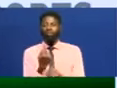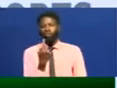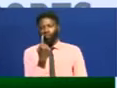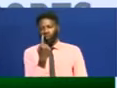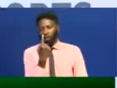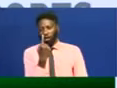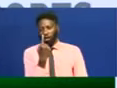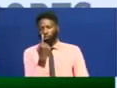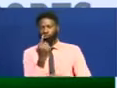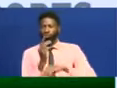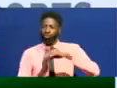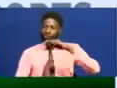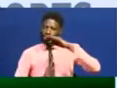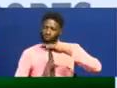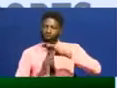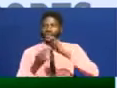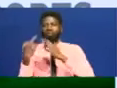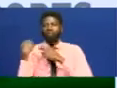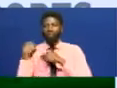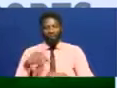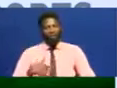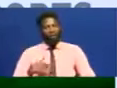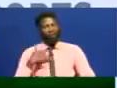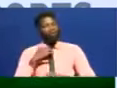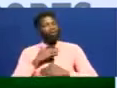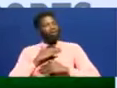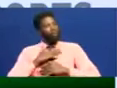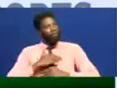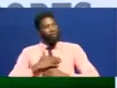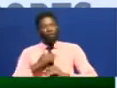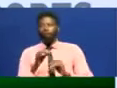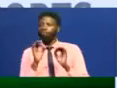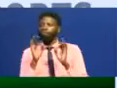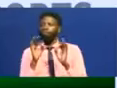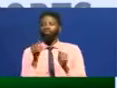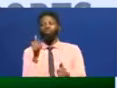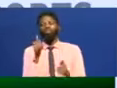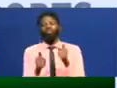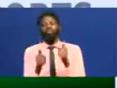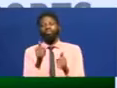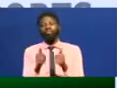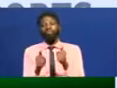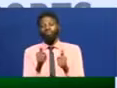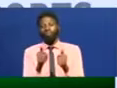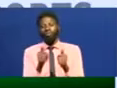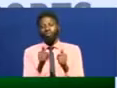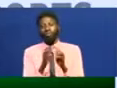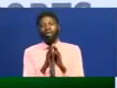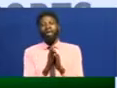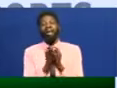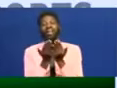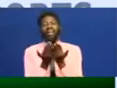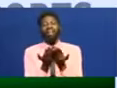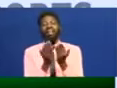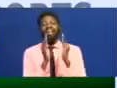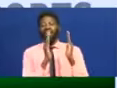fulfilling responsibilities for us in this ministry has been to elevate the space of our libraries to the next